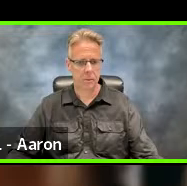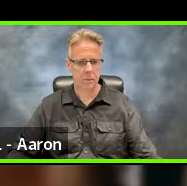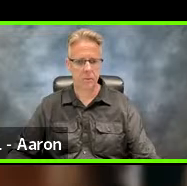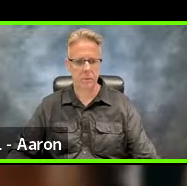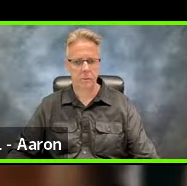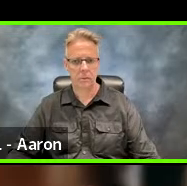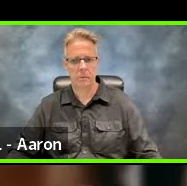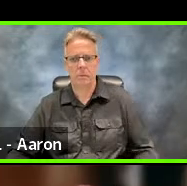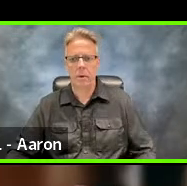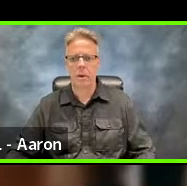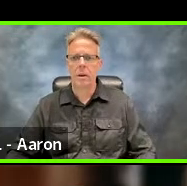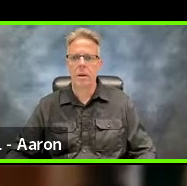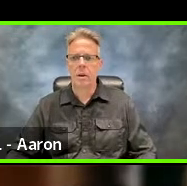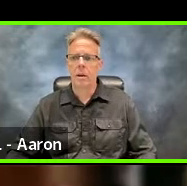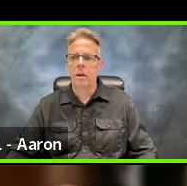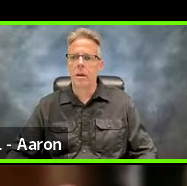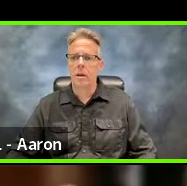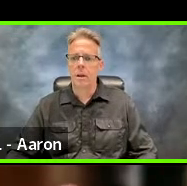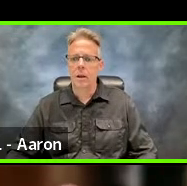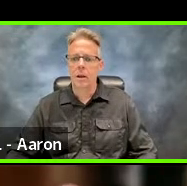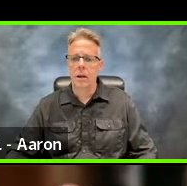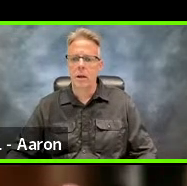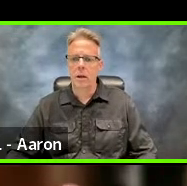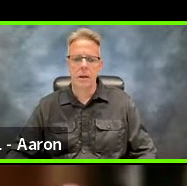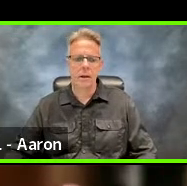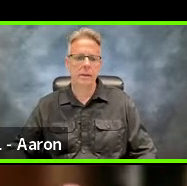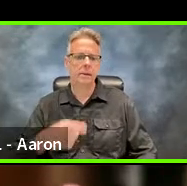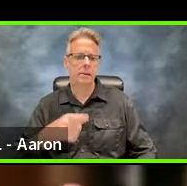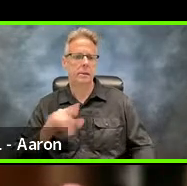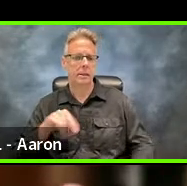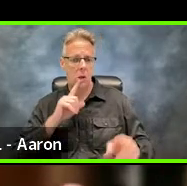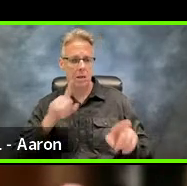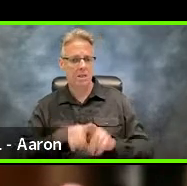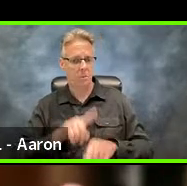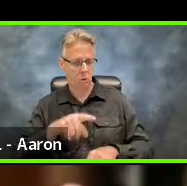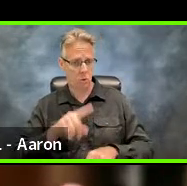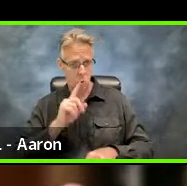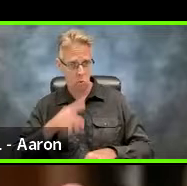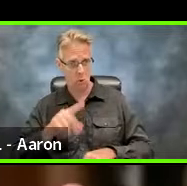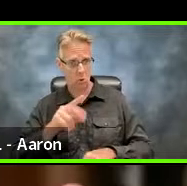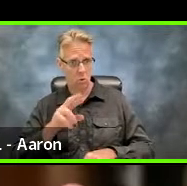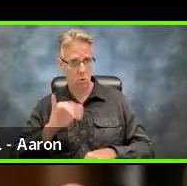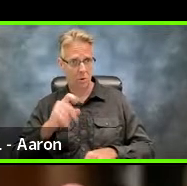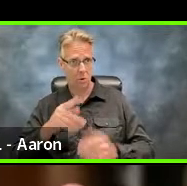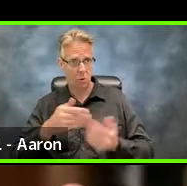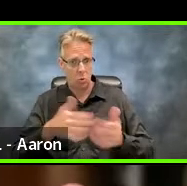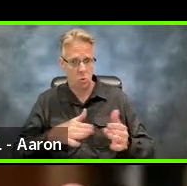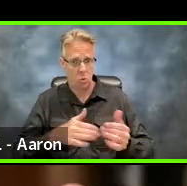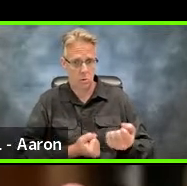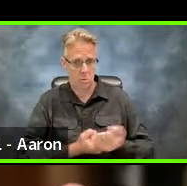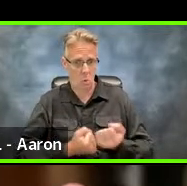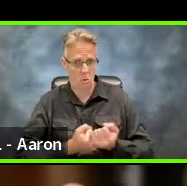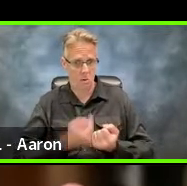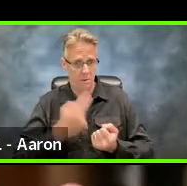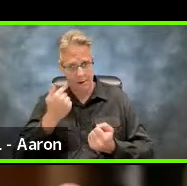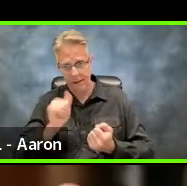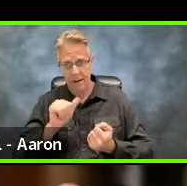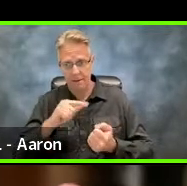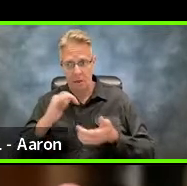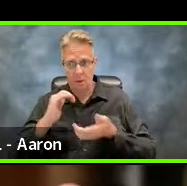But actually, it's kind of the same question, but more specifically, do you risk losing the support of any of these